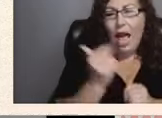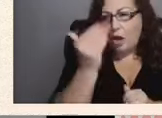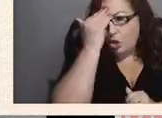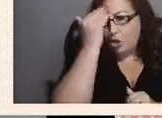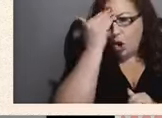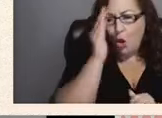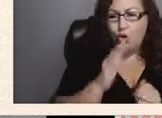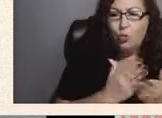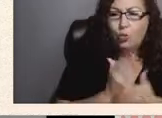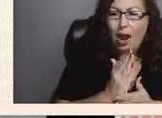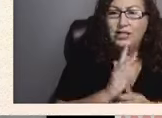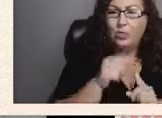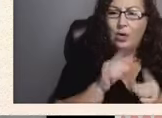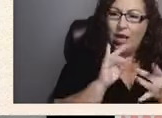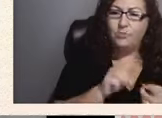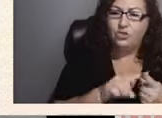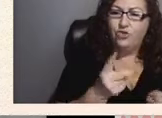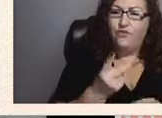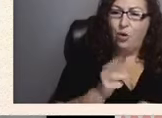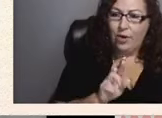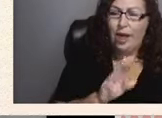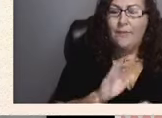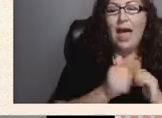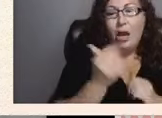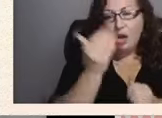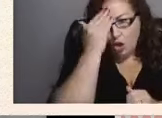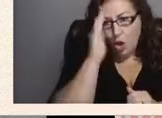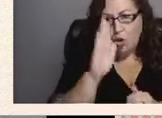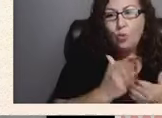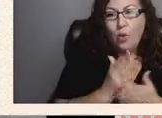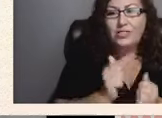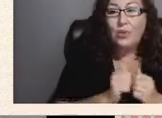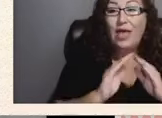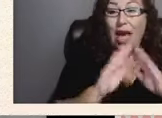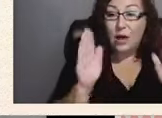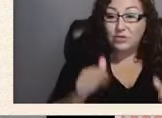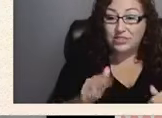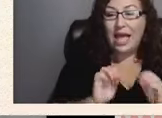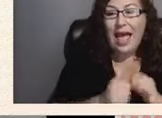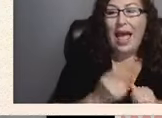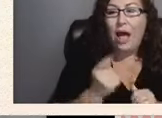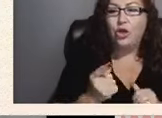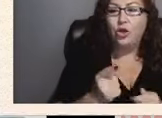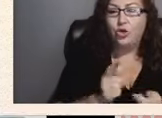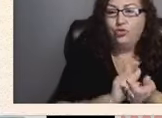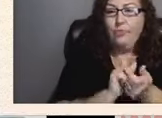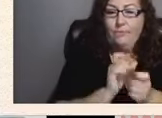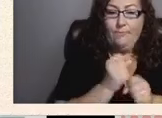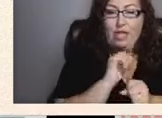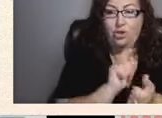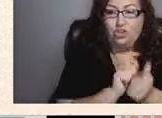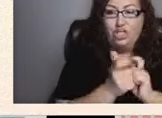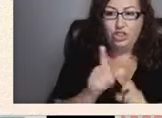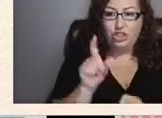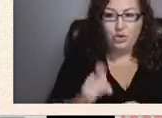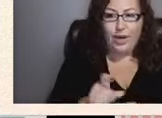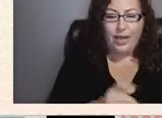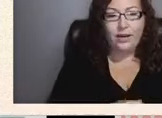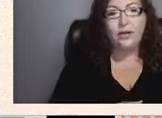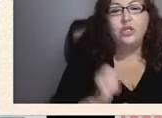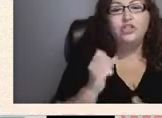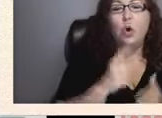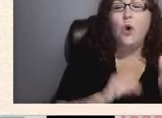rights when it comes to Voc Rehab? How do you know your rights with housing? How do you enact the change that you need? All right, so what is your